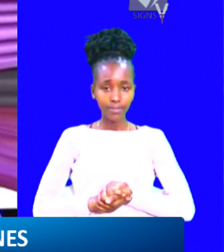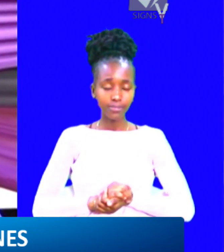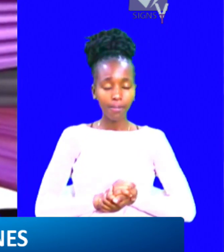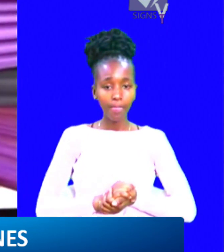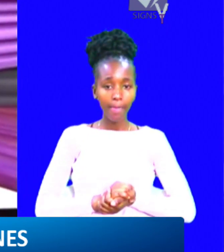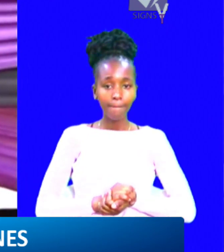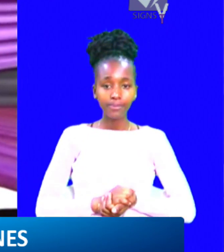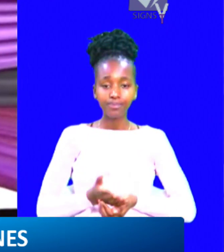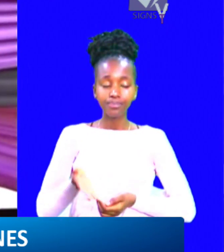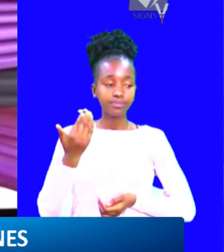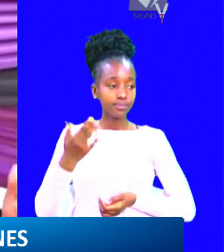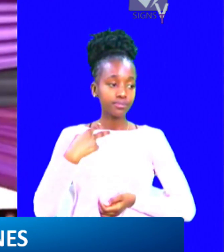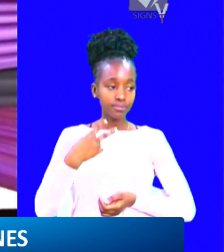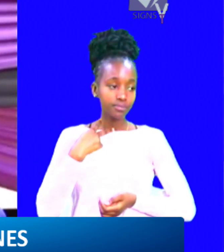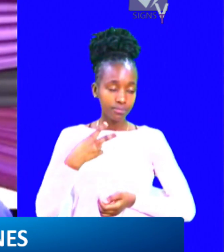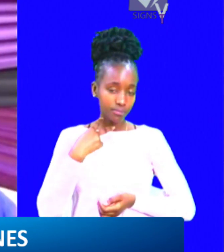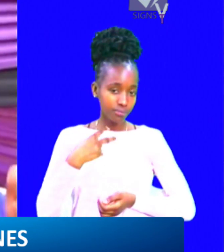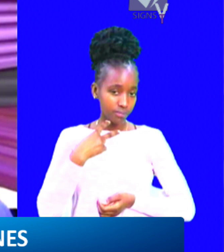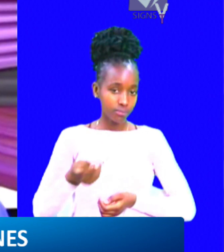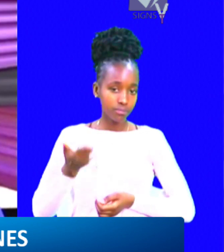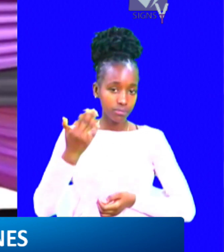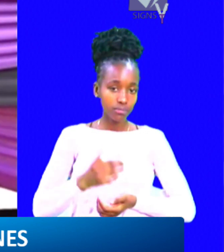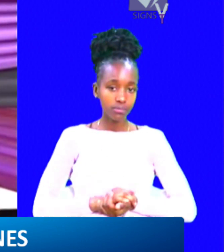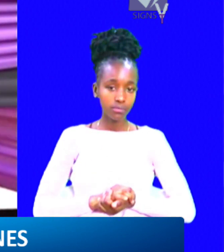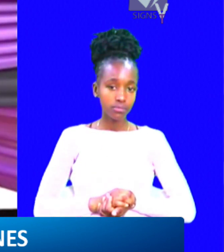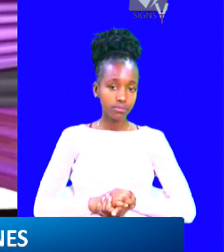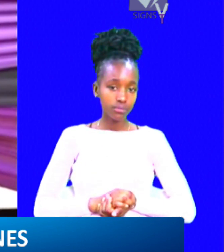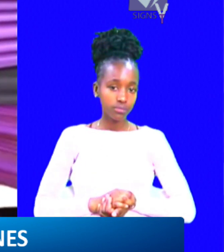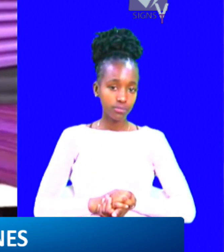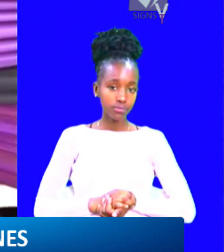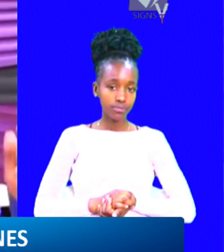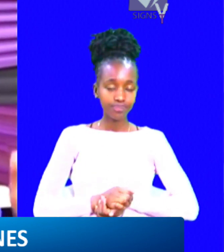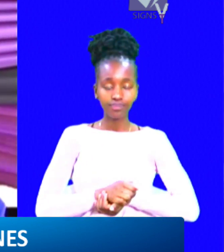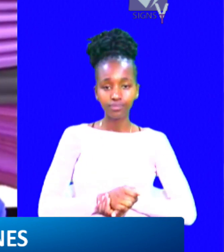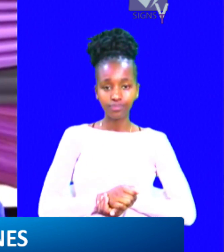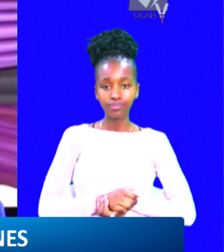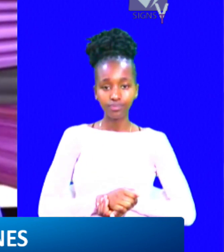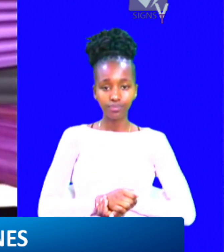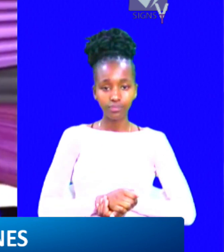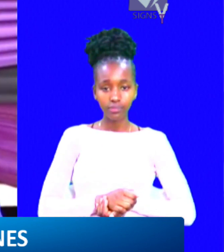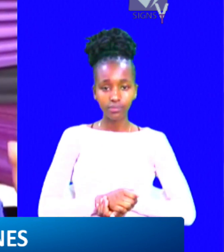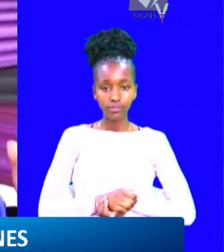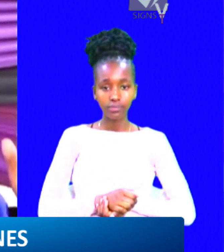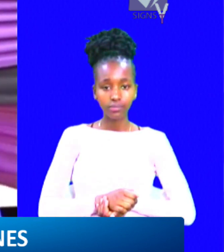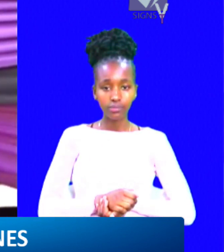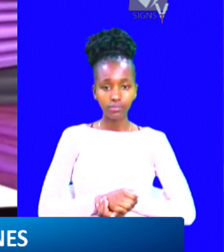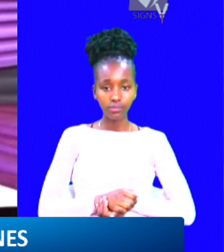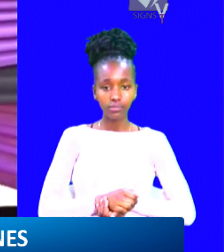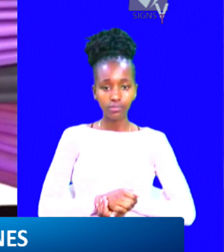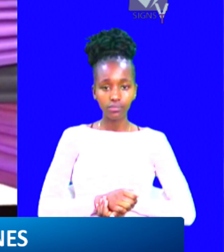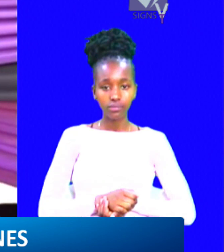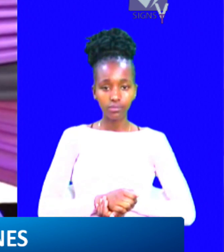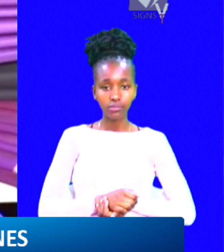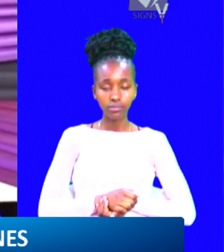tulipigania kwamba ile utawala ya kidhuluma na kimabavu, utawala ya mauaji, ilikuwa tumefikiria kwamba